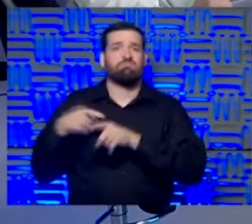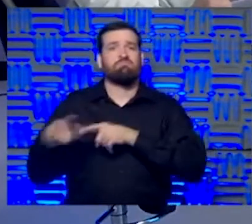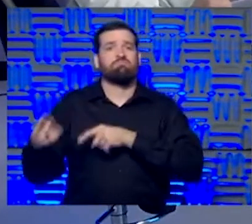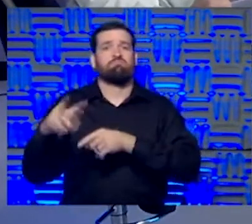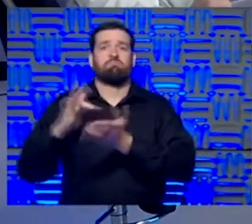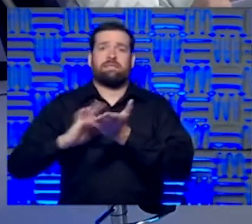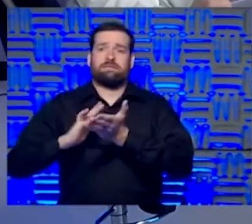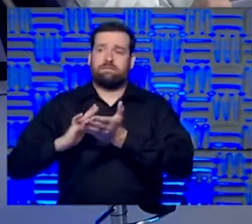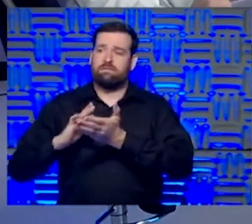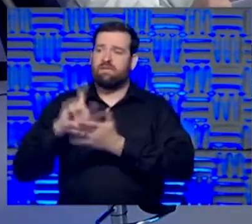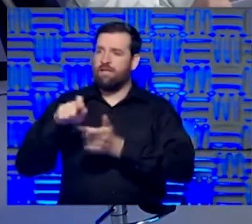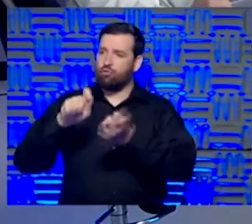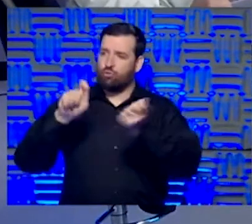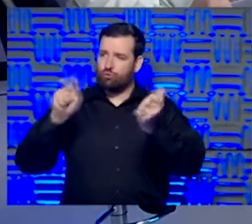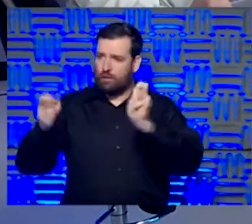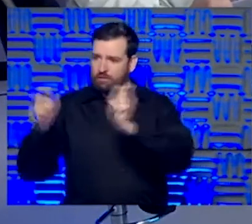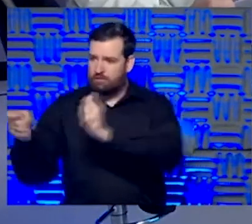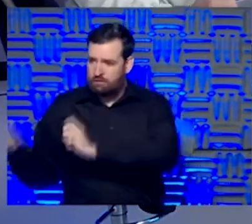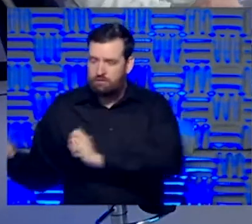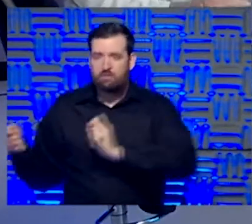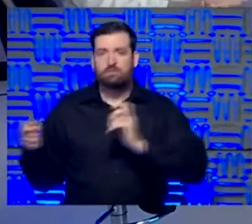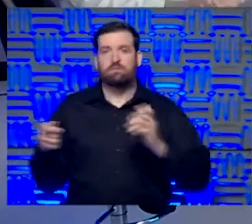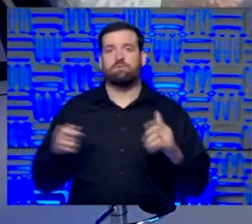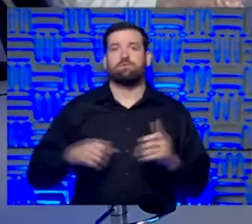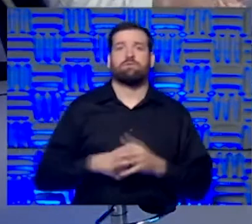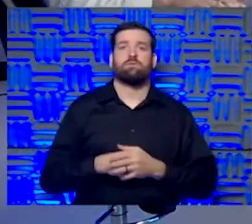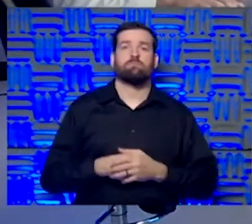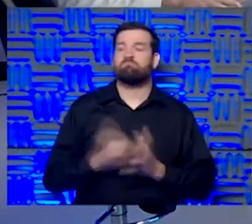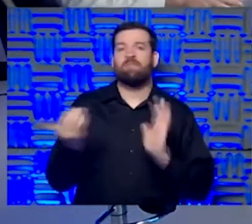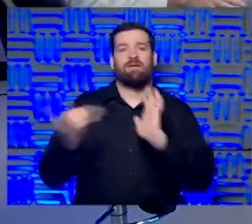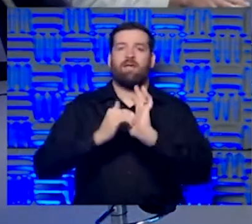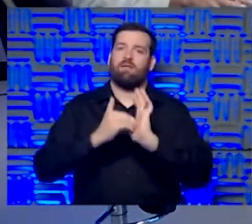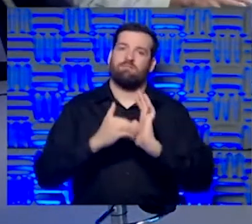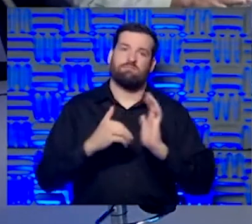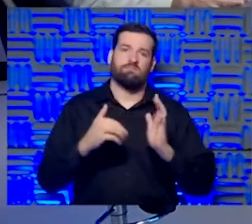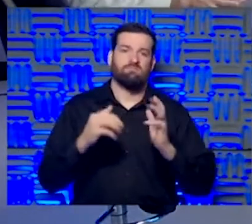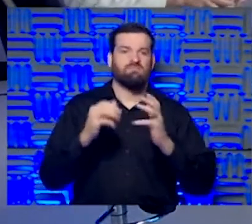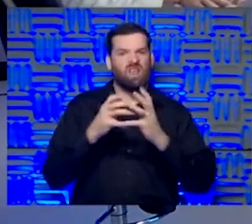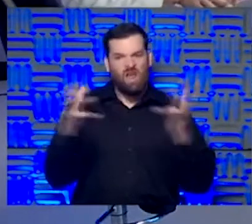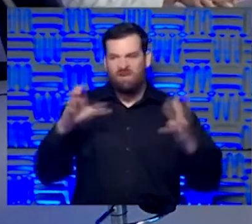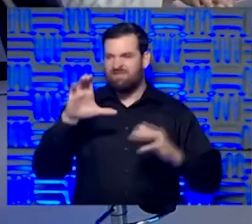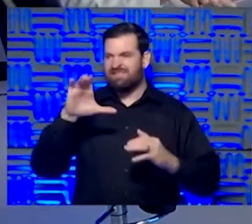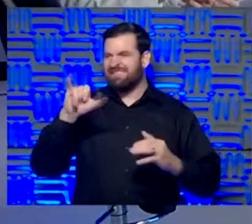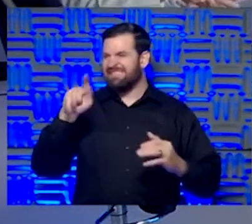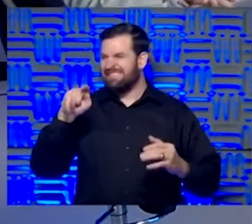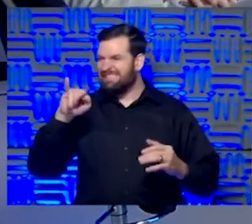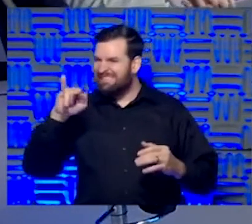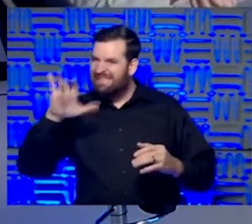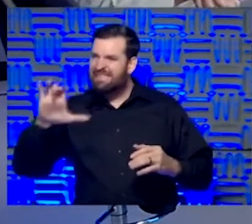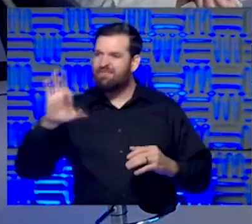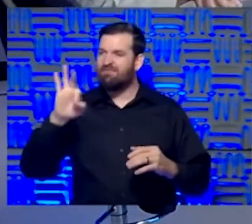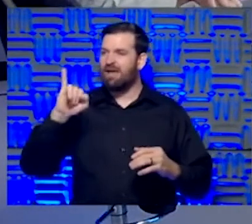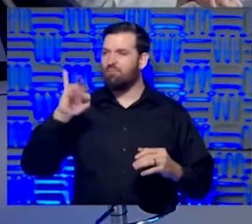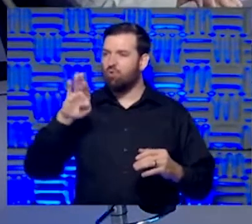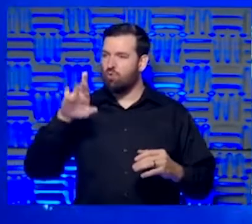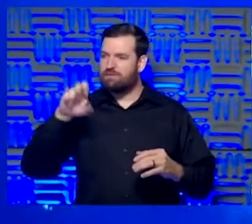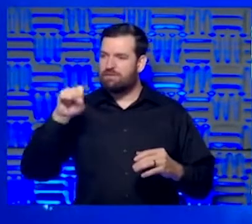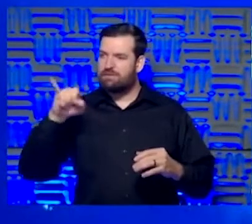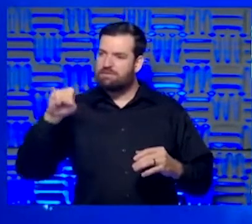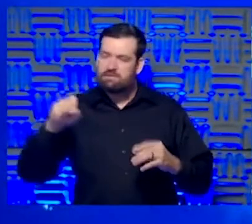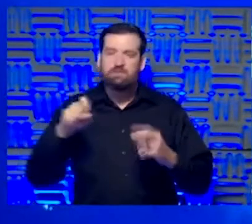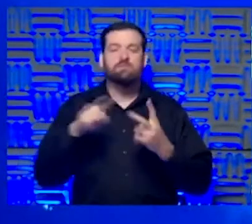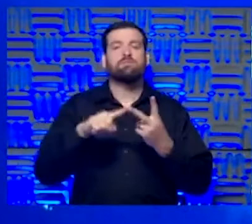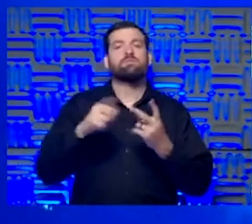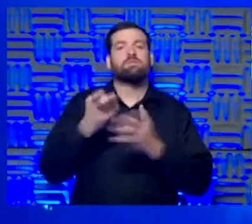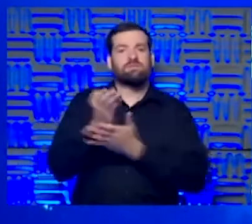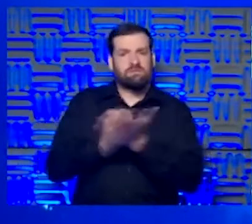had to make those adjustments. And I do a lot of cystic fibrosis and see some transplant patients, and the